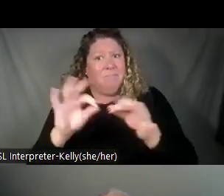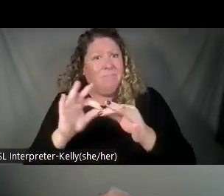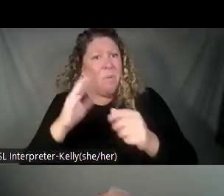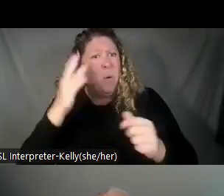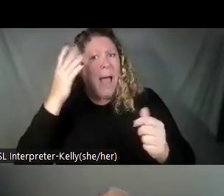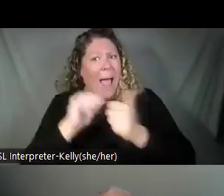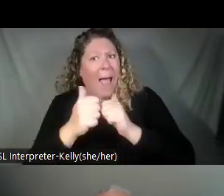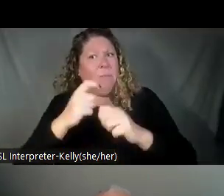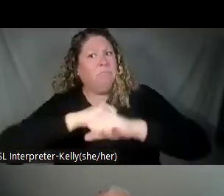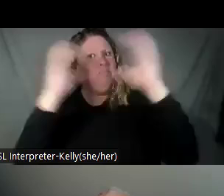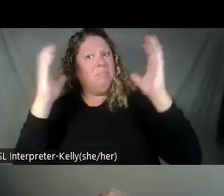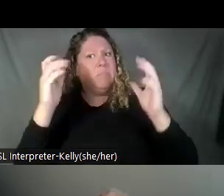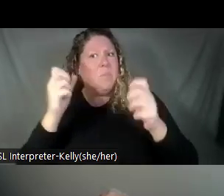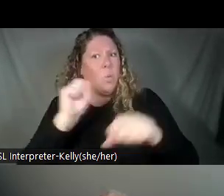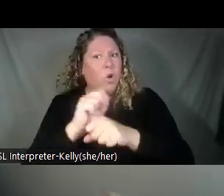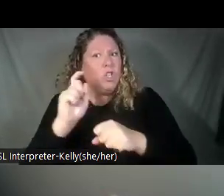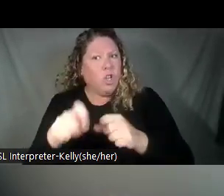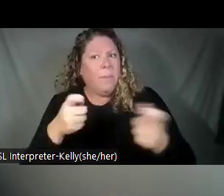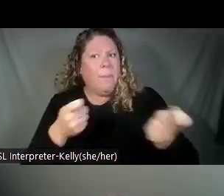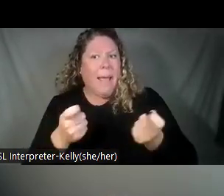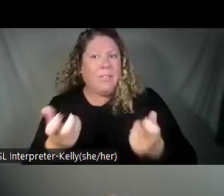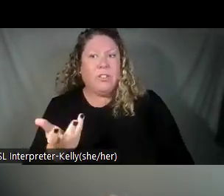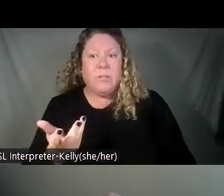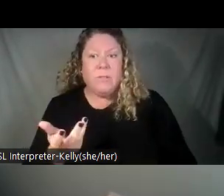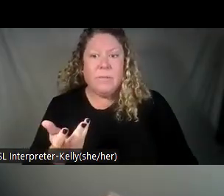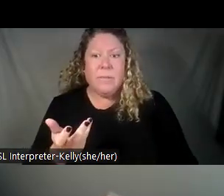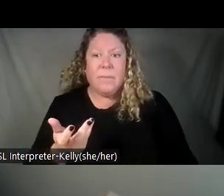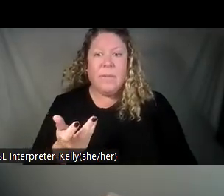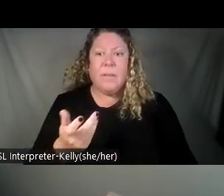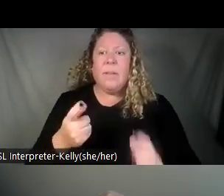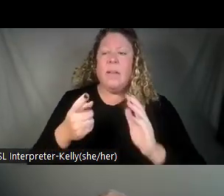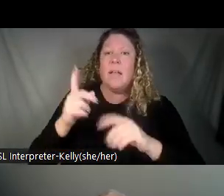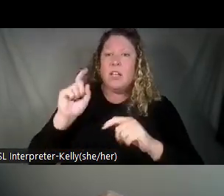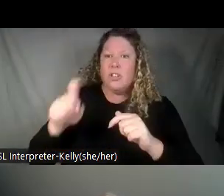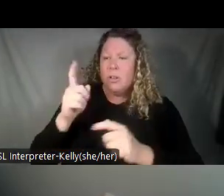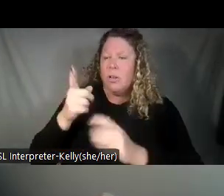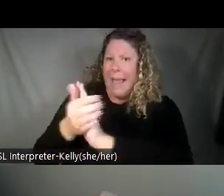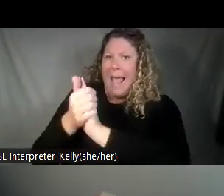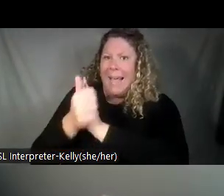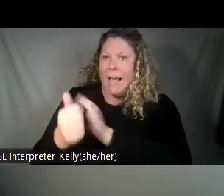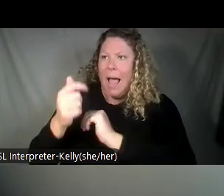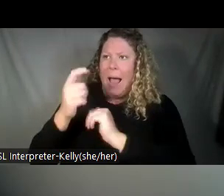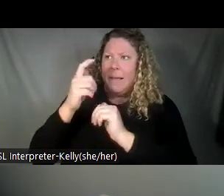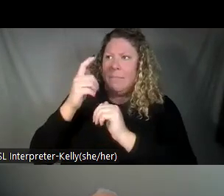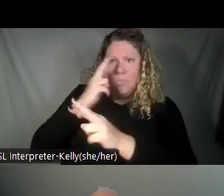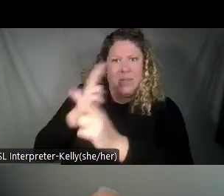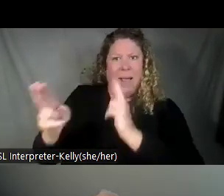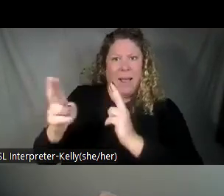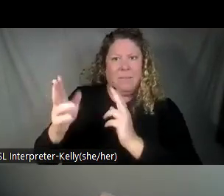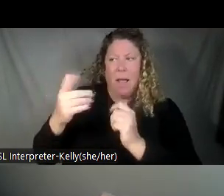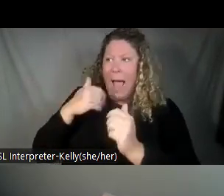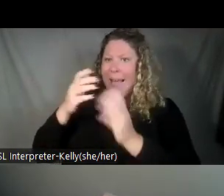a view of competency that people are treated as people, that their expertise is recognized and